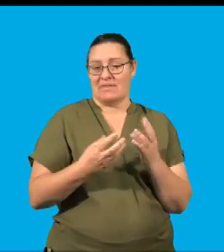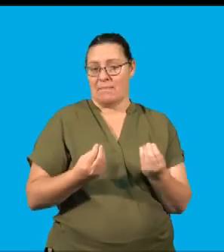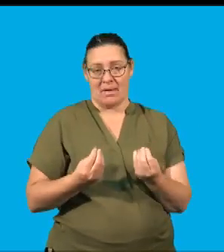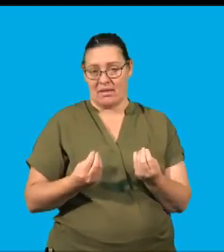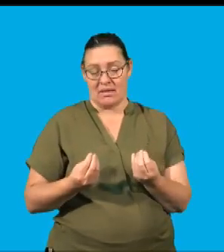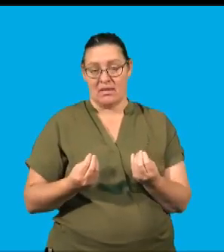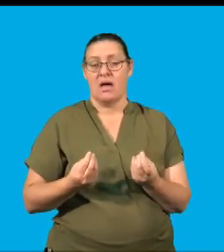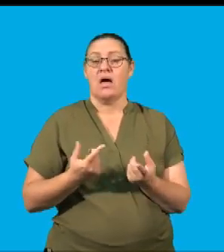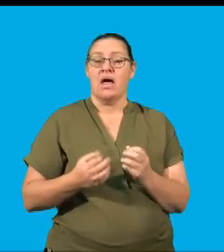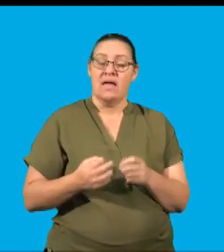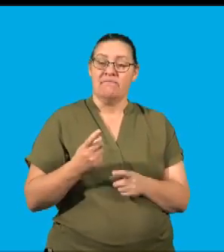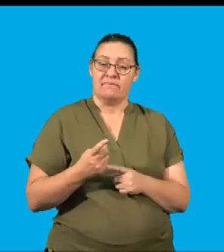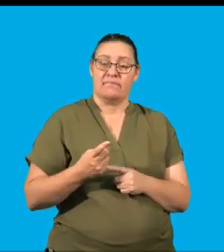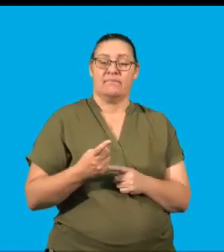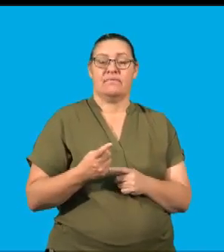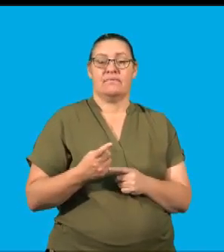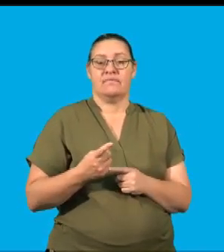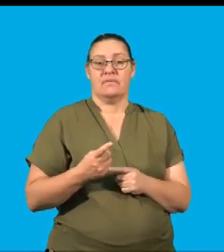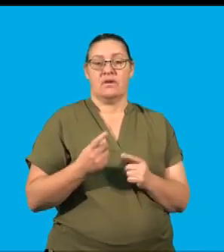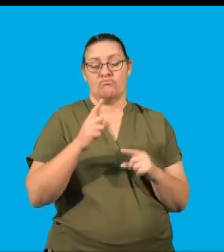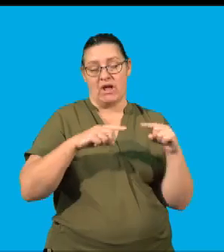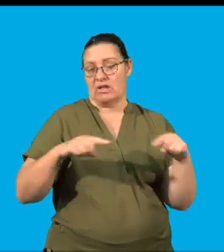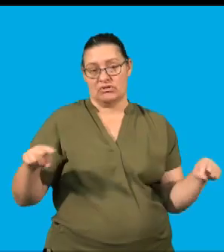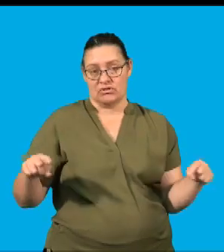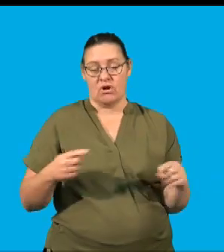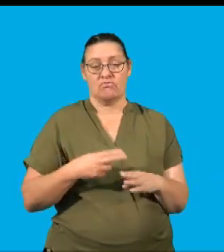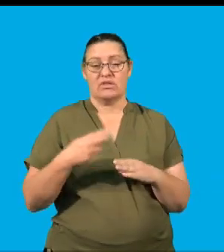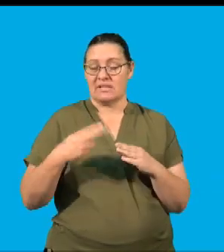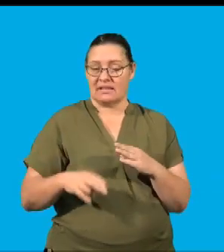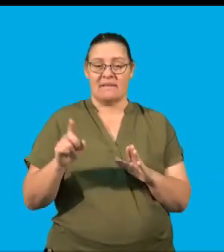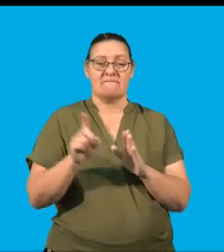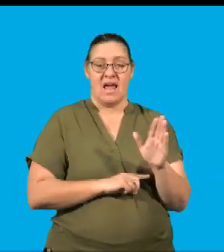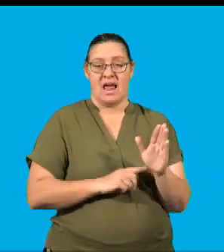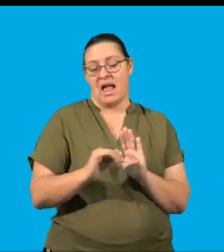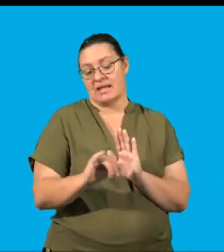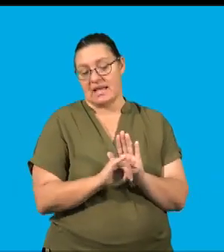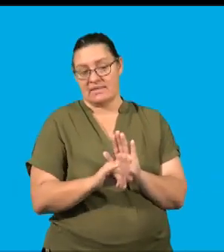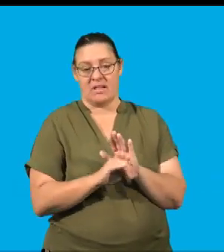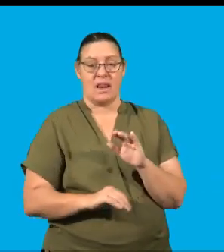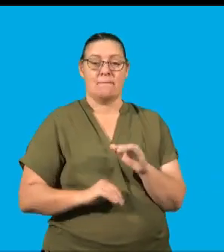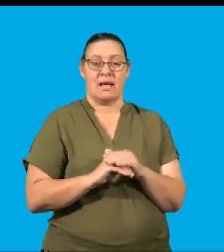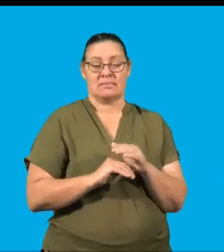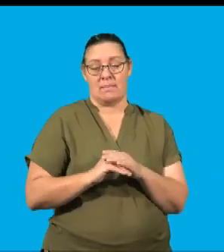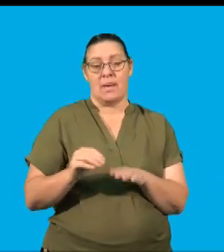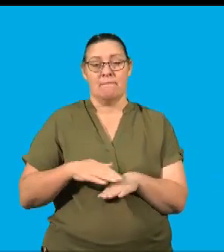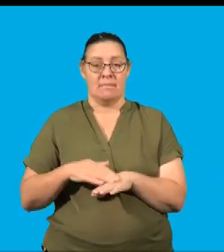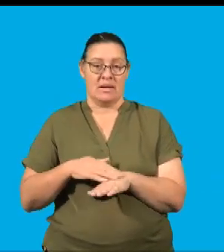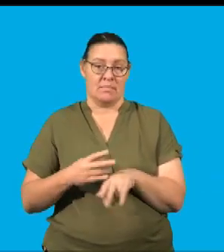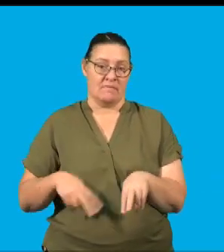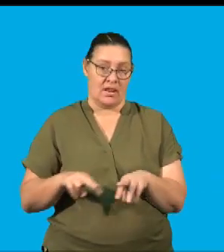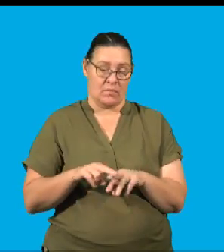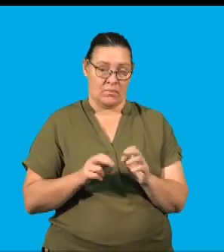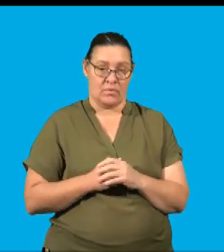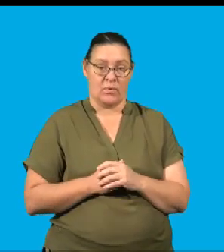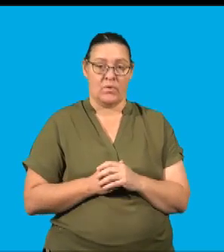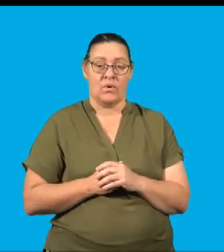negative numbers when it comes to the concept of range, resulting in failure to identify the maximum and the